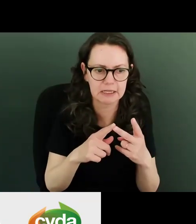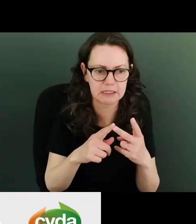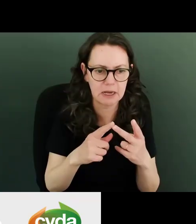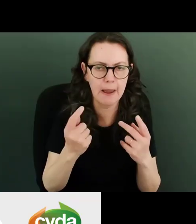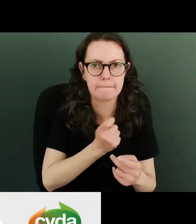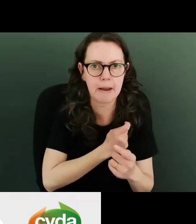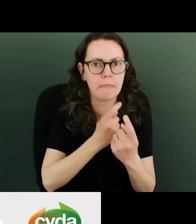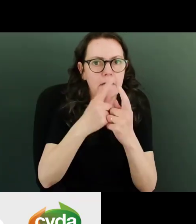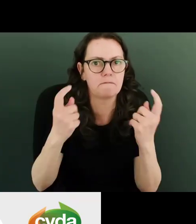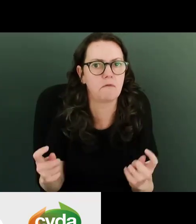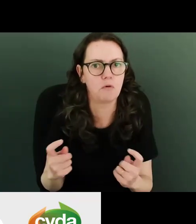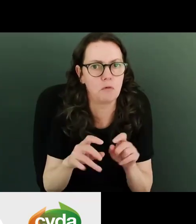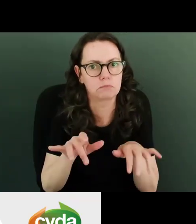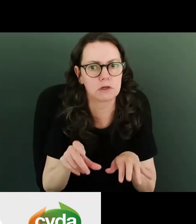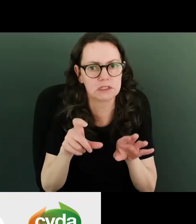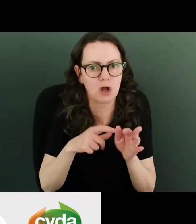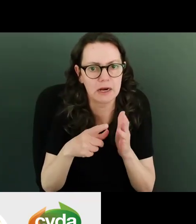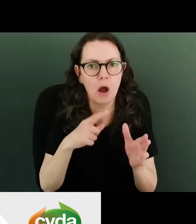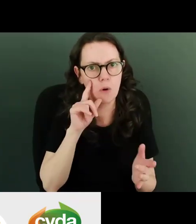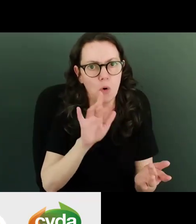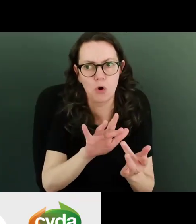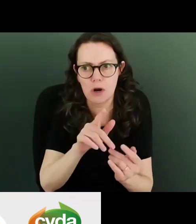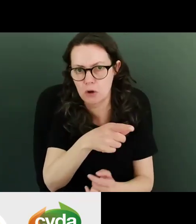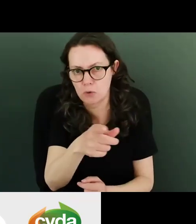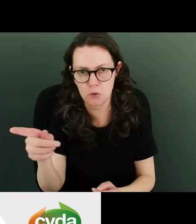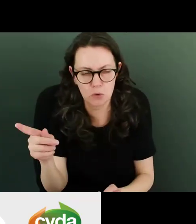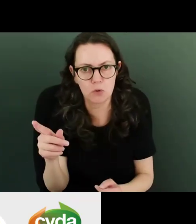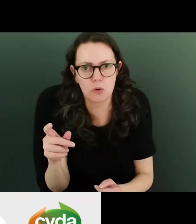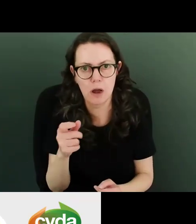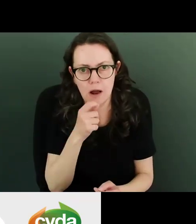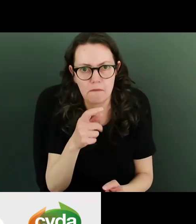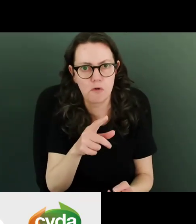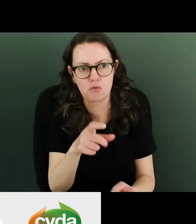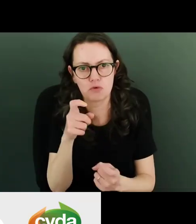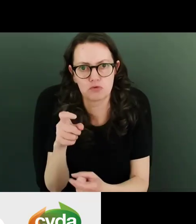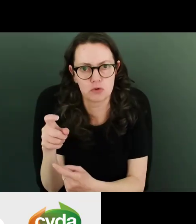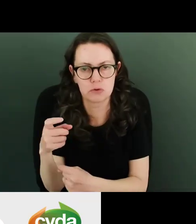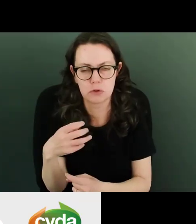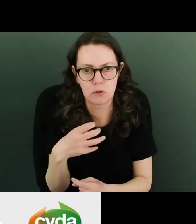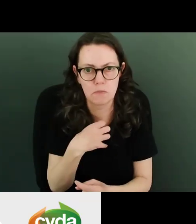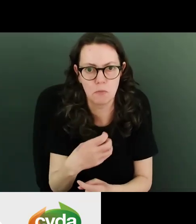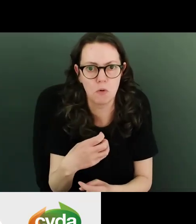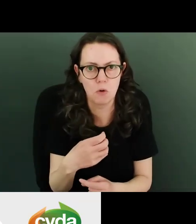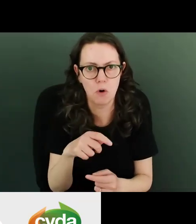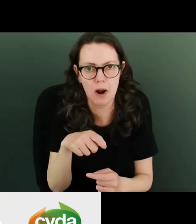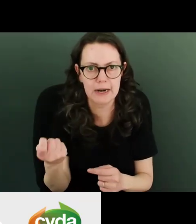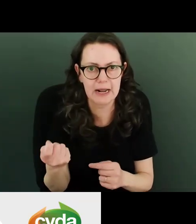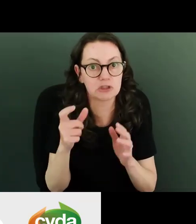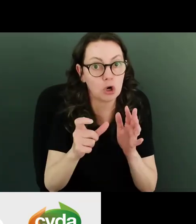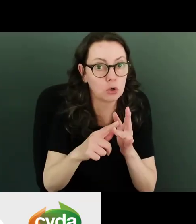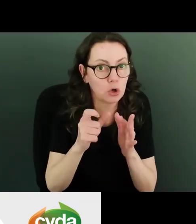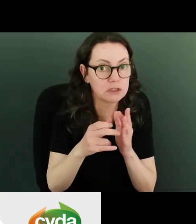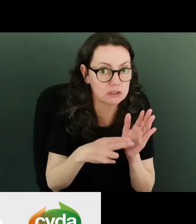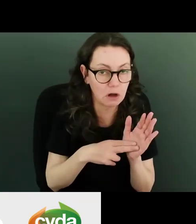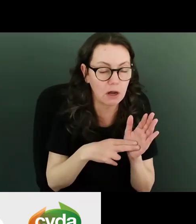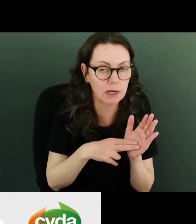form. We will be reaching out to the community soon to recruit for the next wave of co-design and